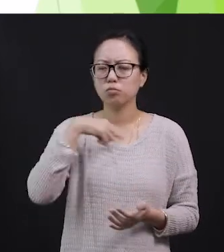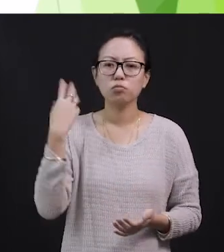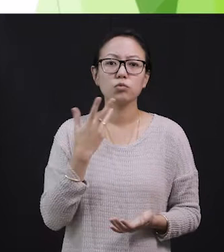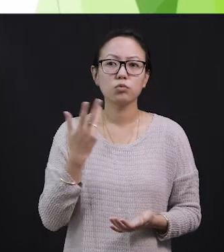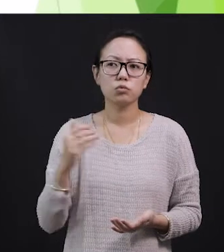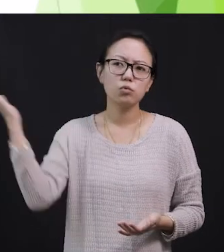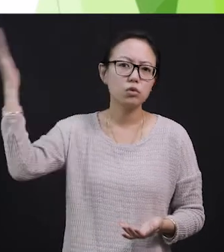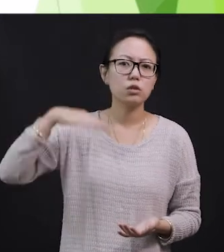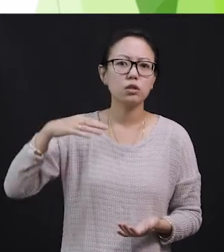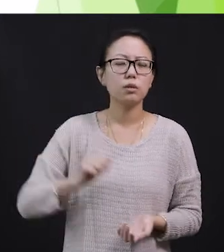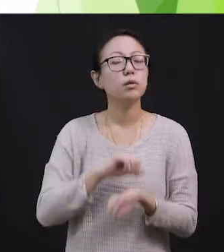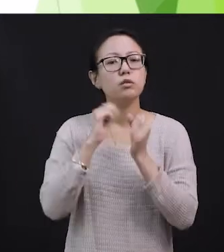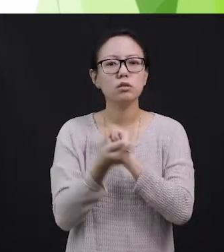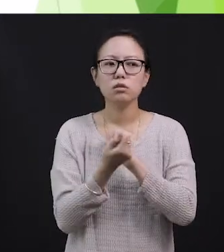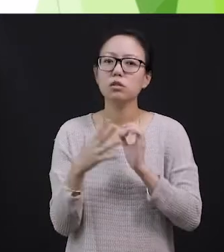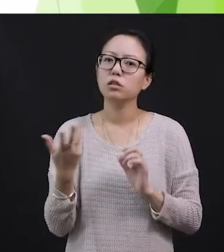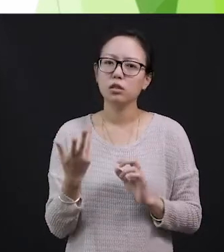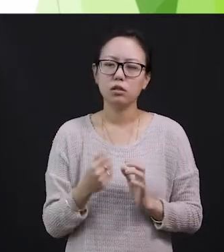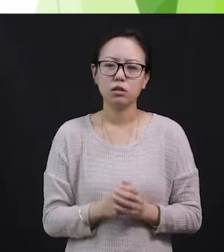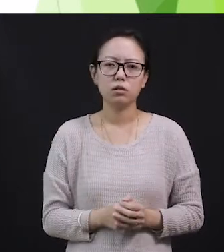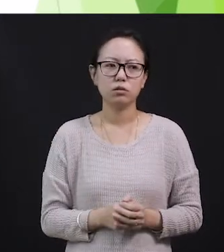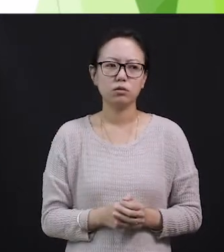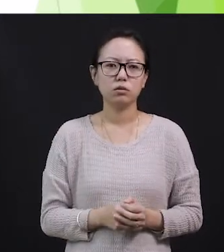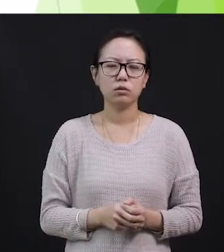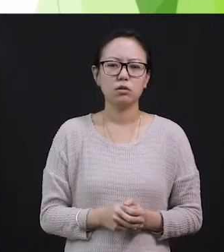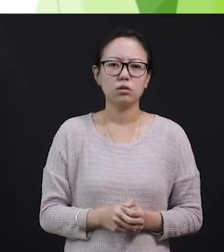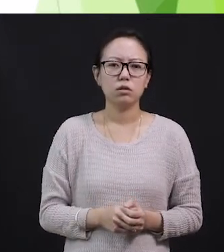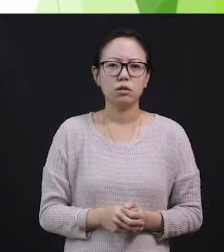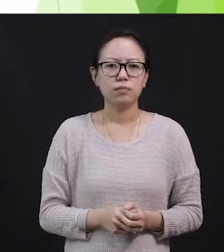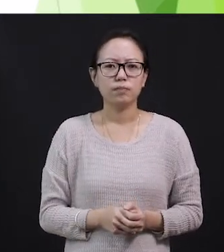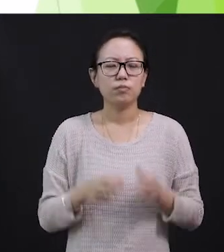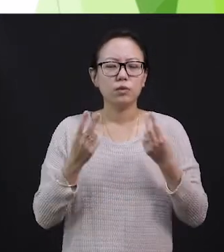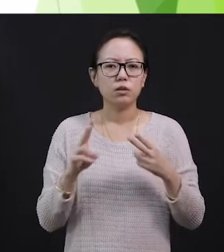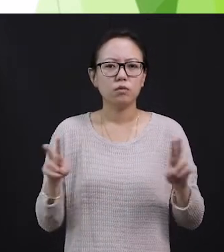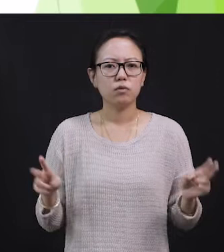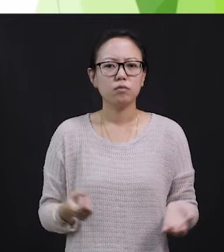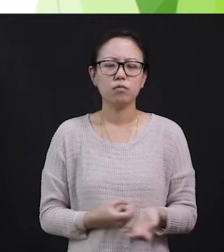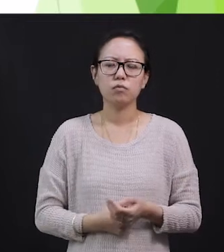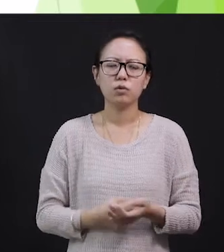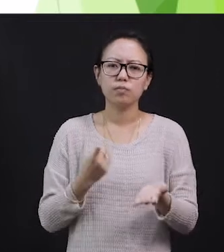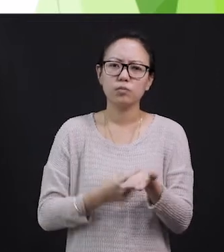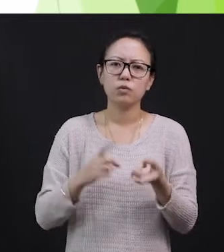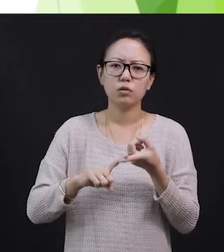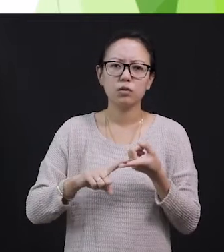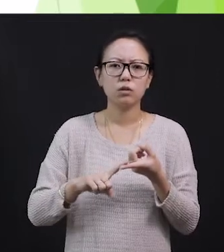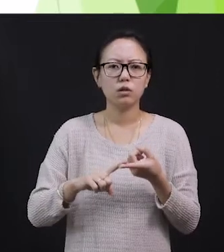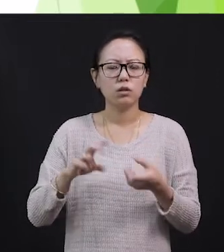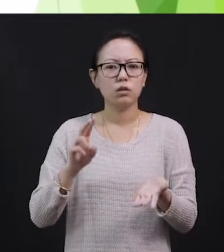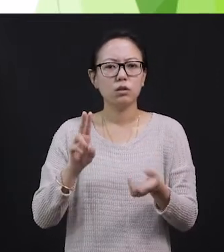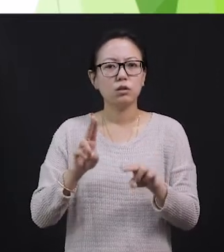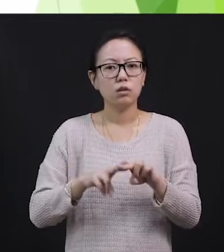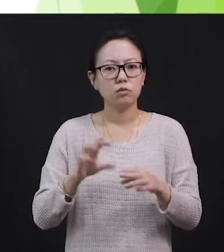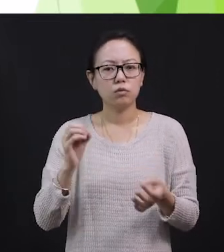say the aspects, the features, the principles that needed reform. So education in India